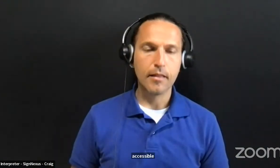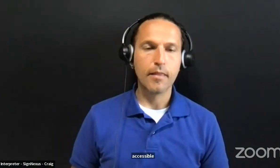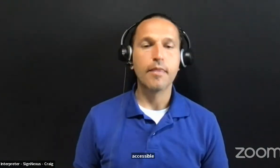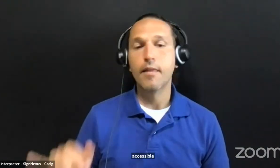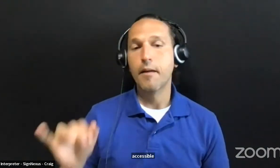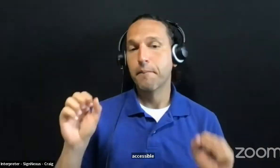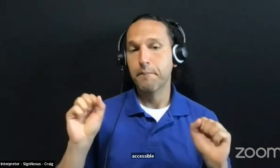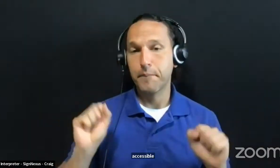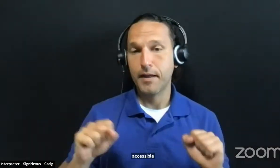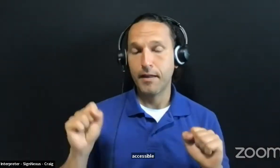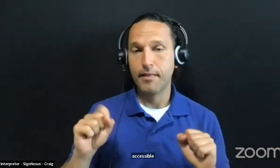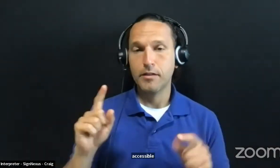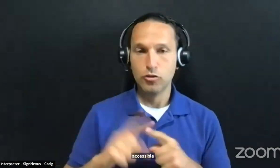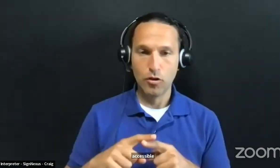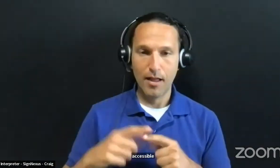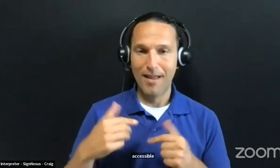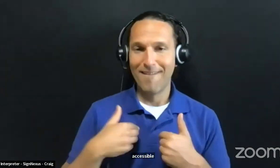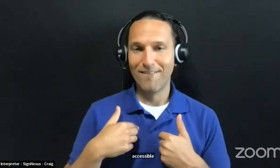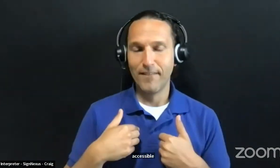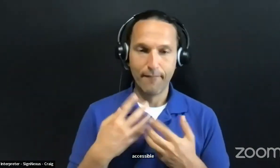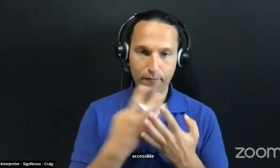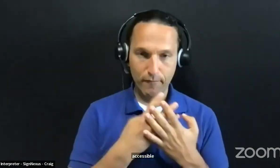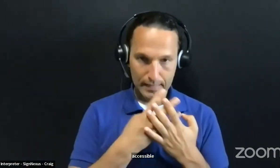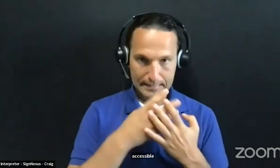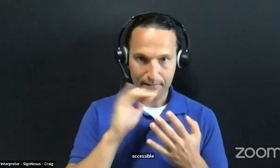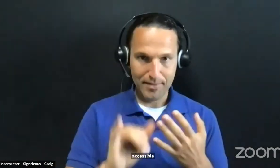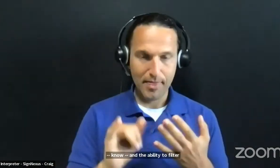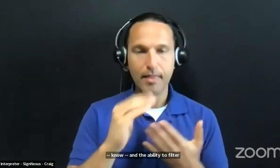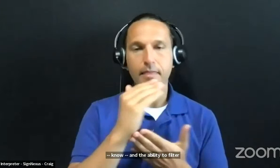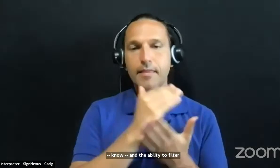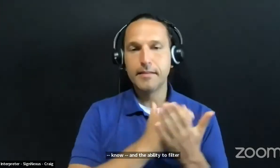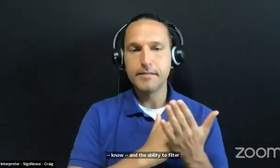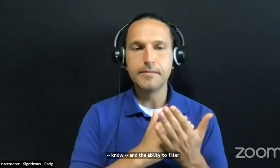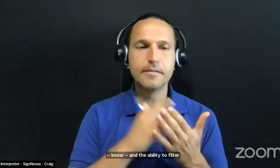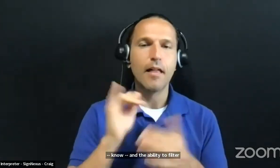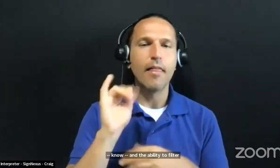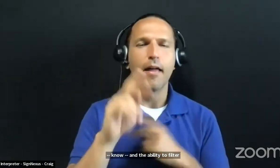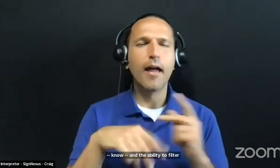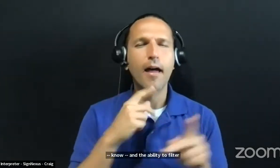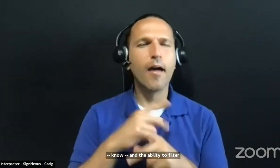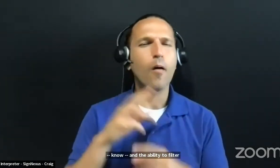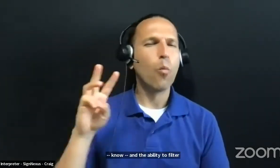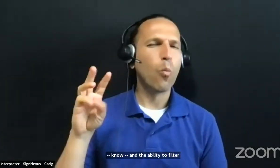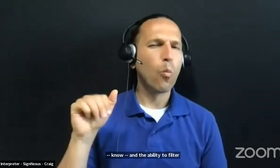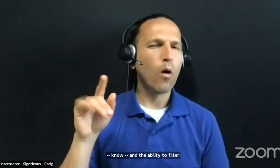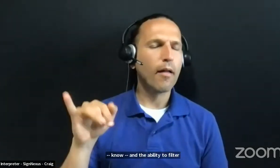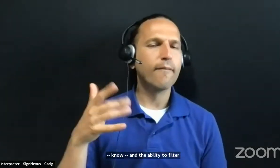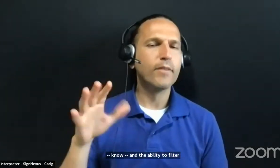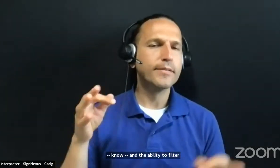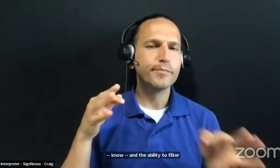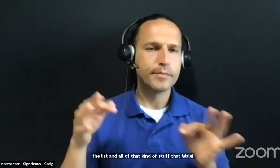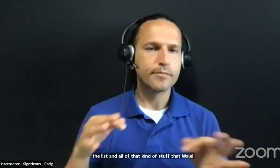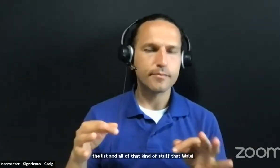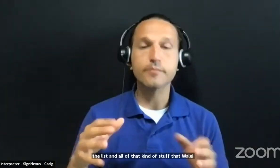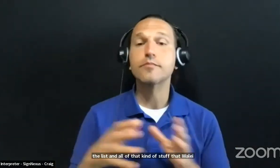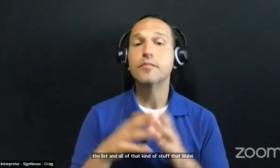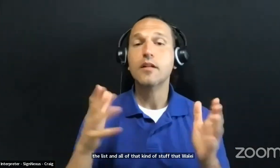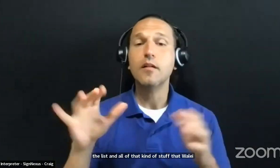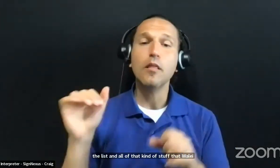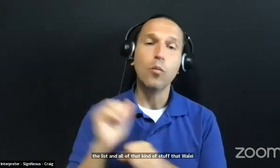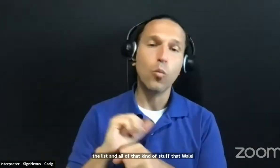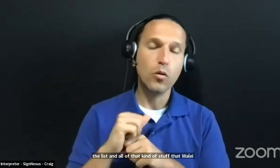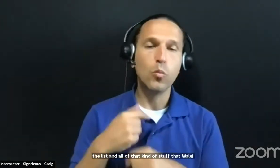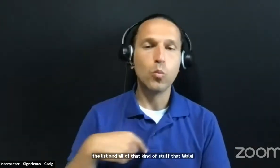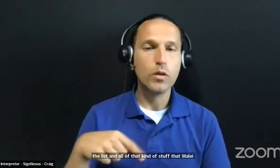to filter the list and all of that kind of stuff that Wally had spoke about. Unfortunately, a lot of the work that we